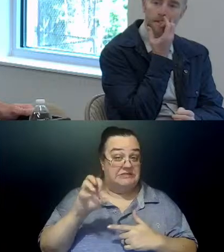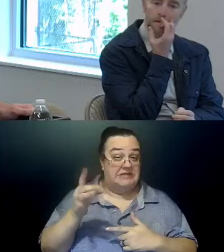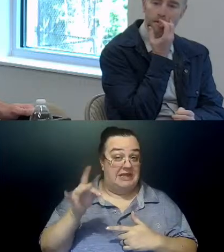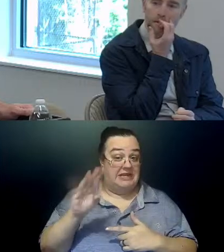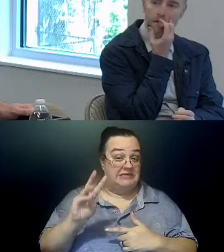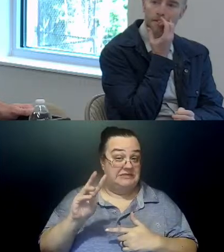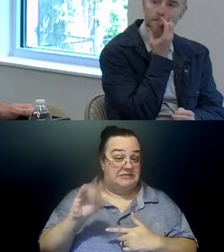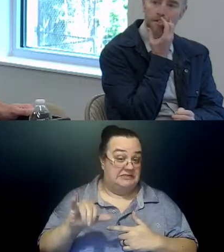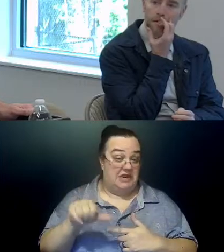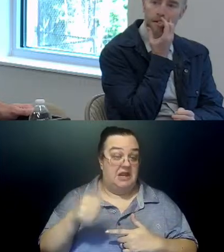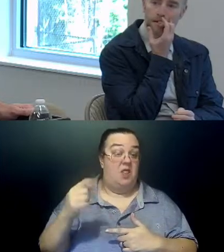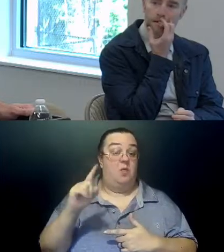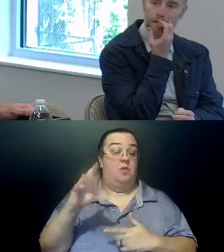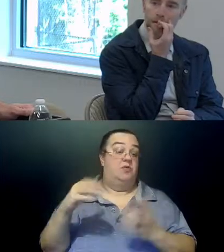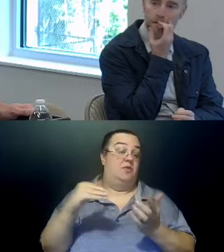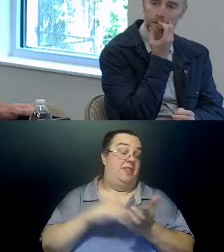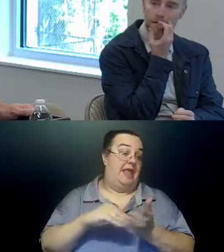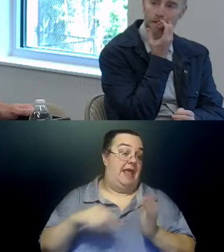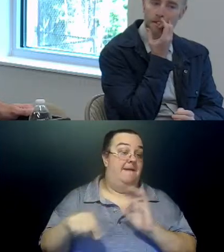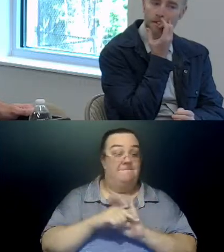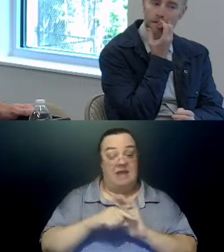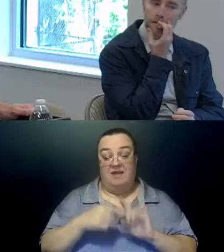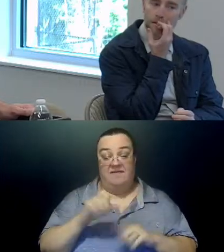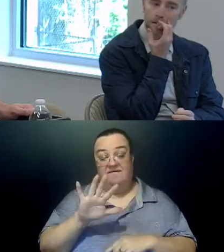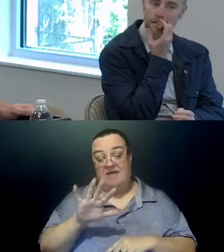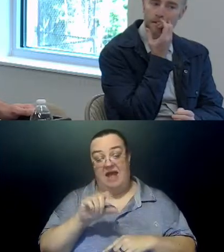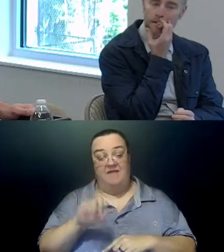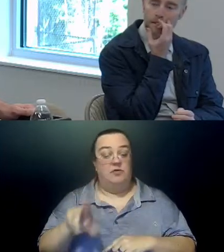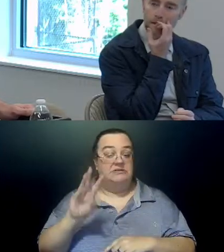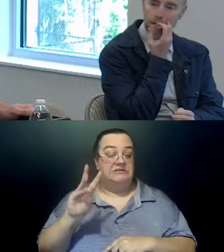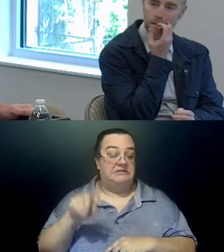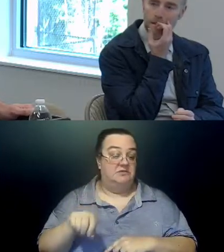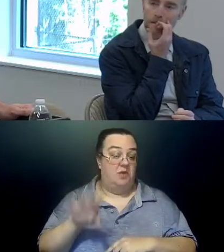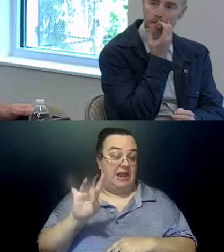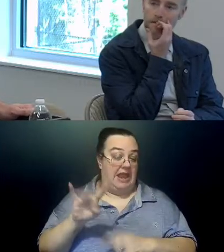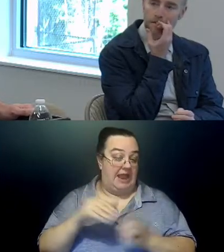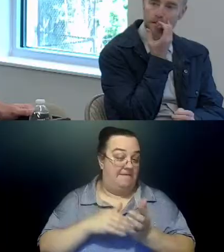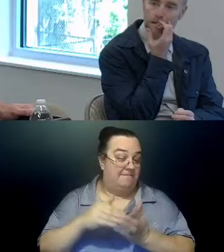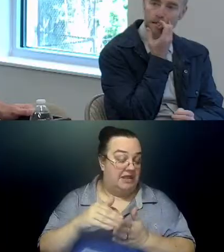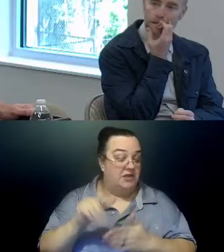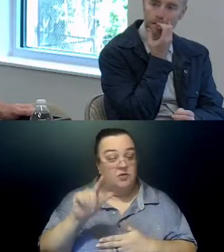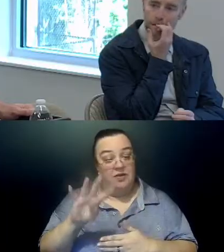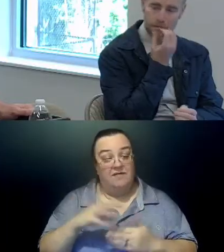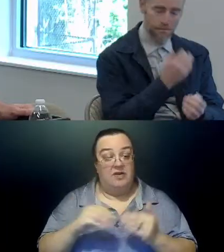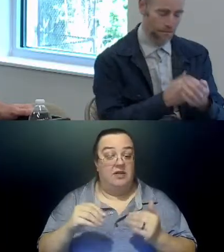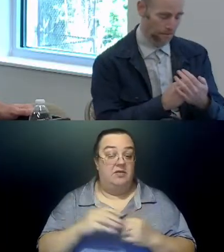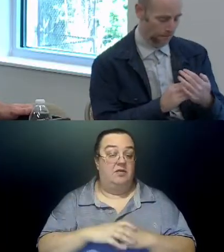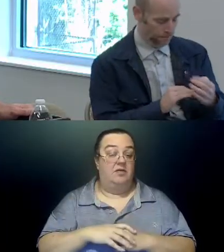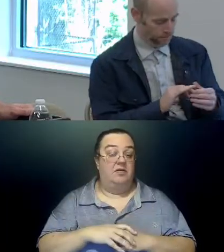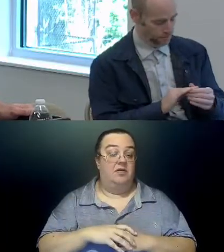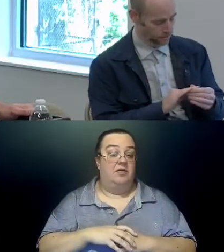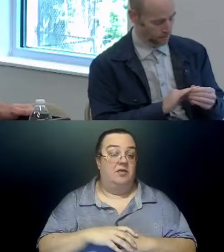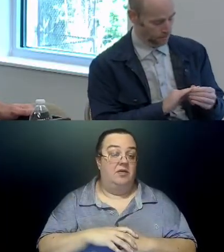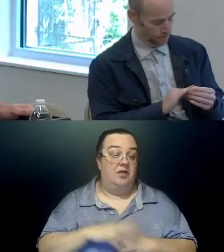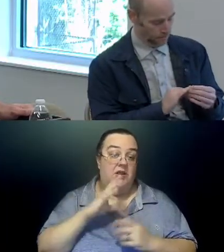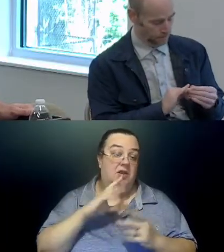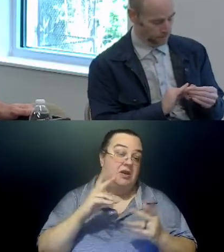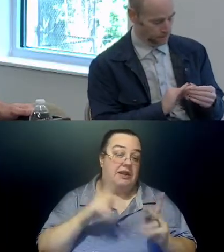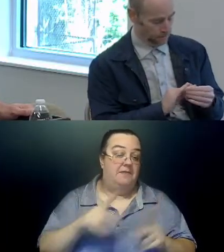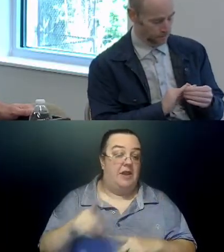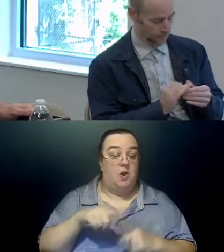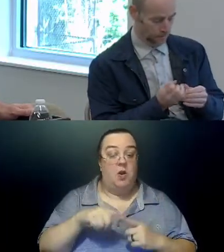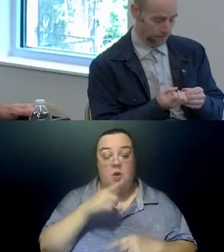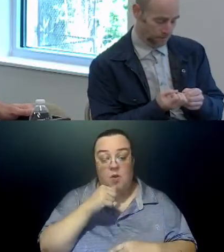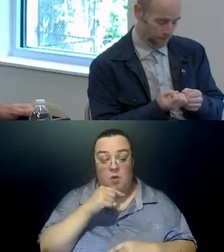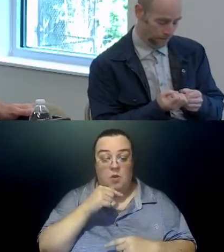686,000 minus from 5 or 6.8 million $24 or 5,142, according on who was math. Get the